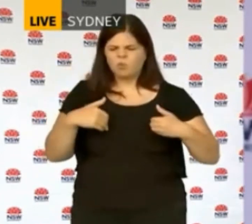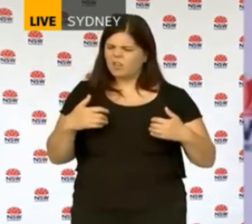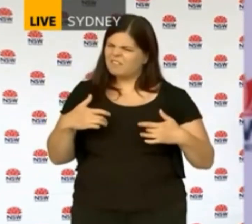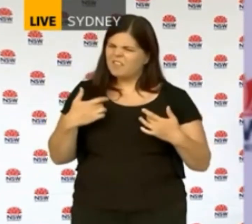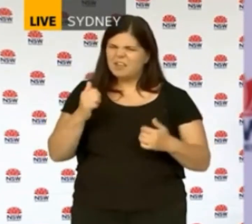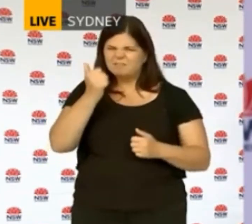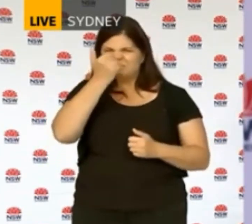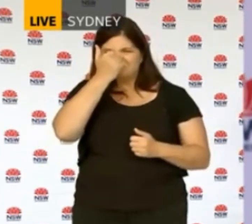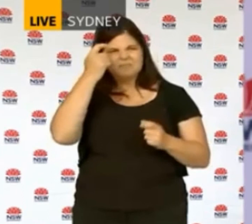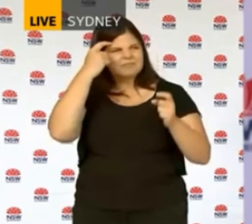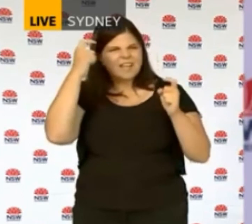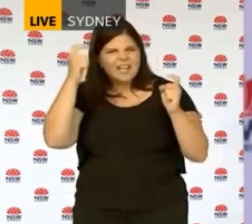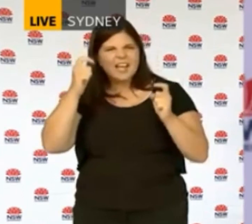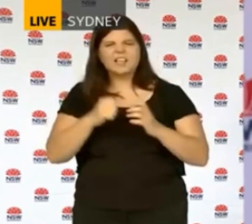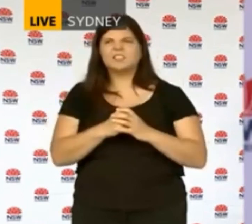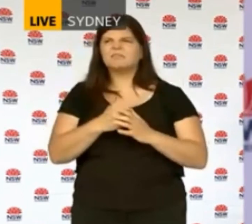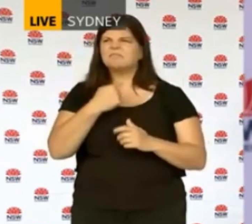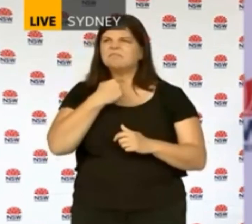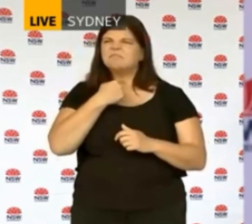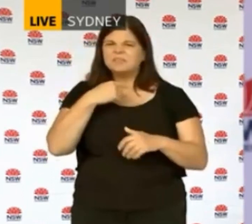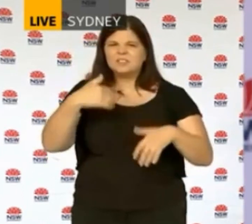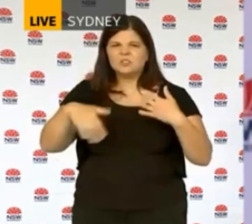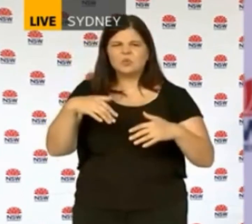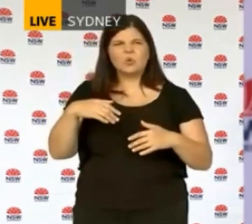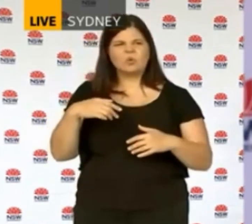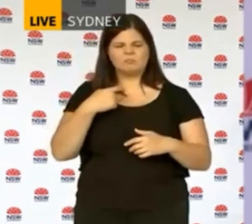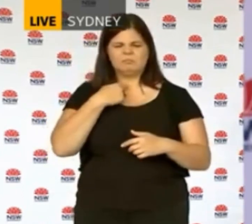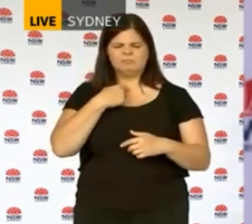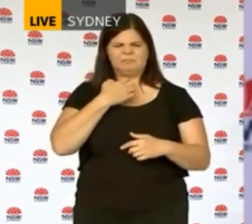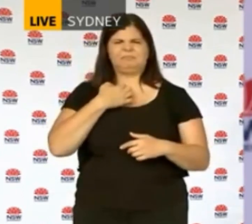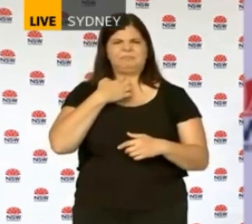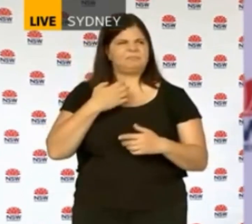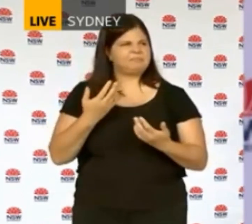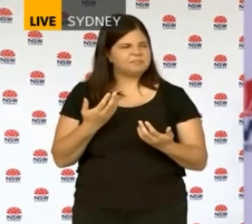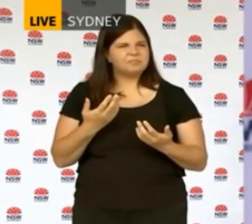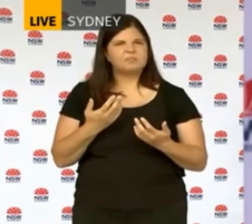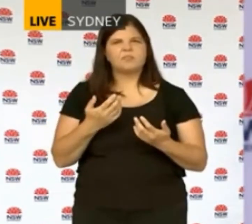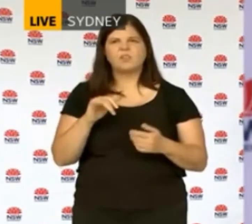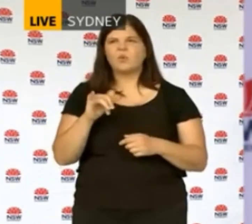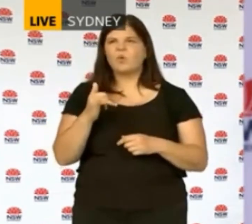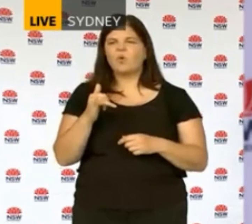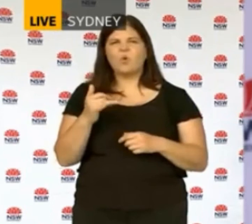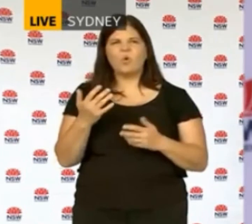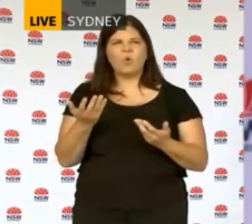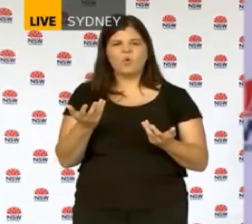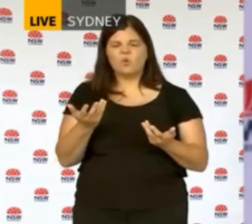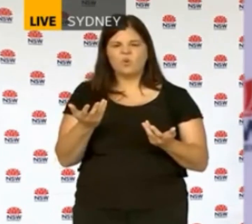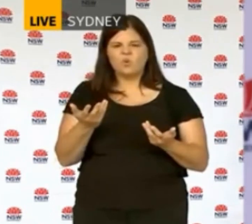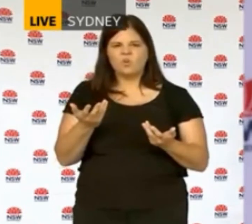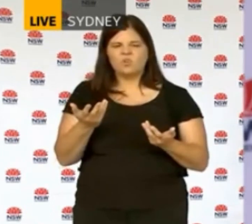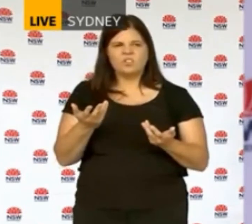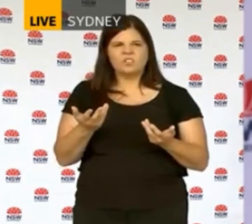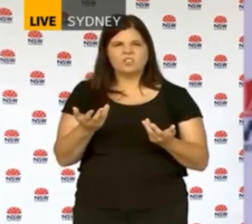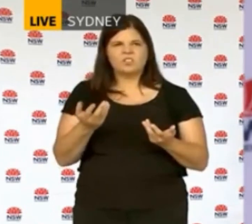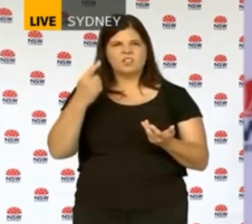you have the minor headache, sore throat, scratchy, itchy throat, you think, you wait for a